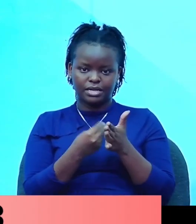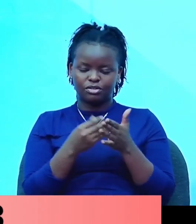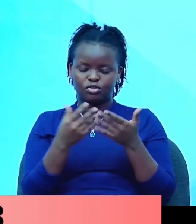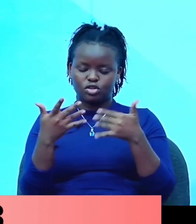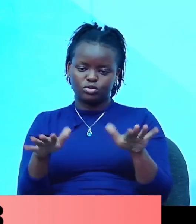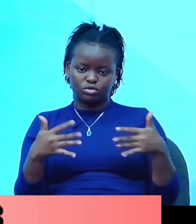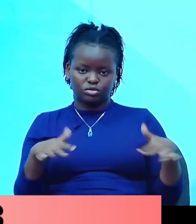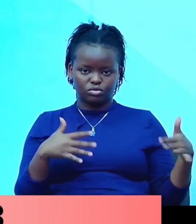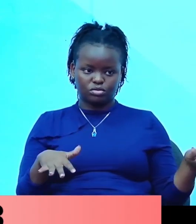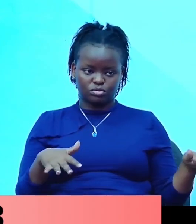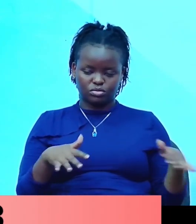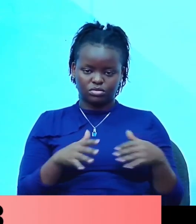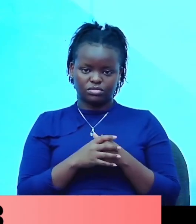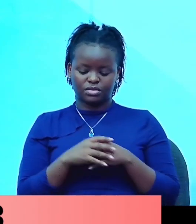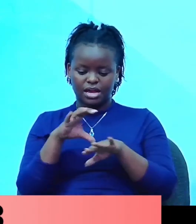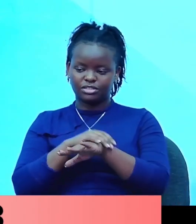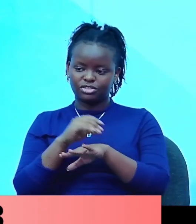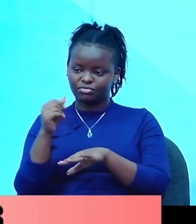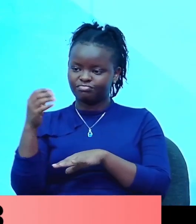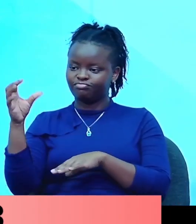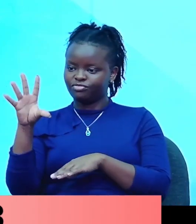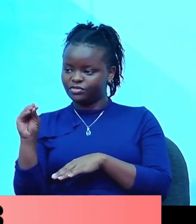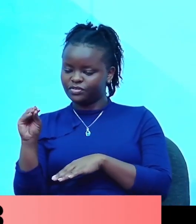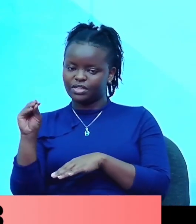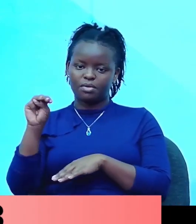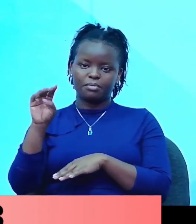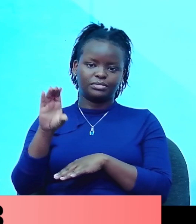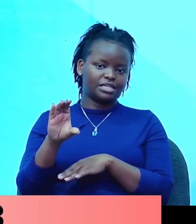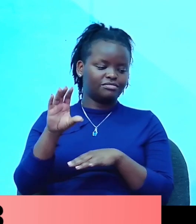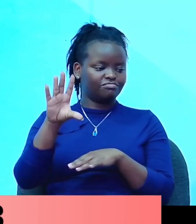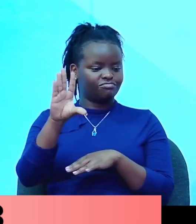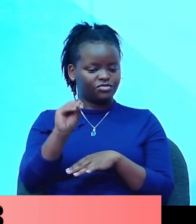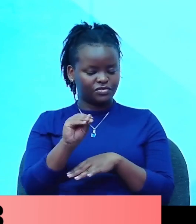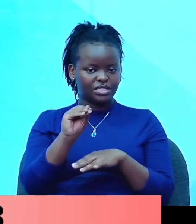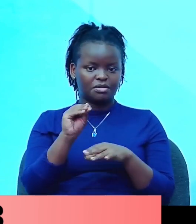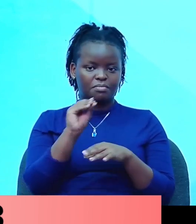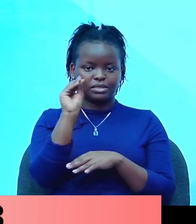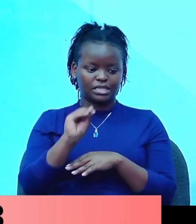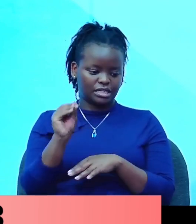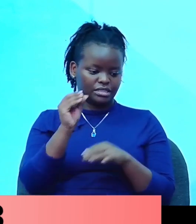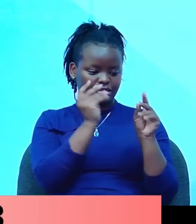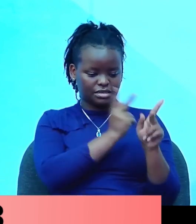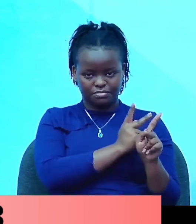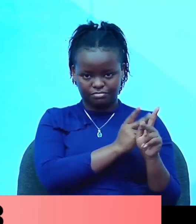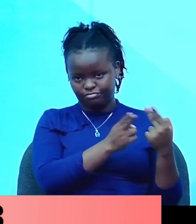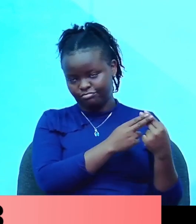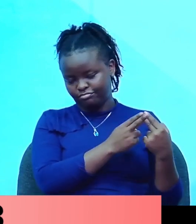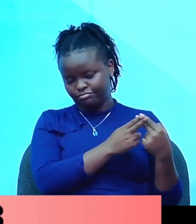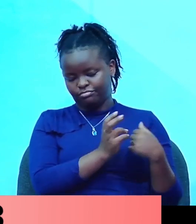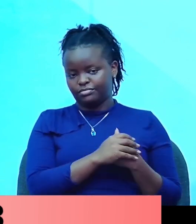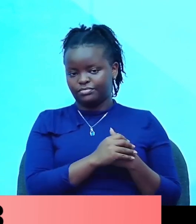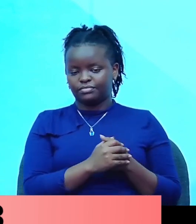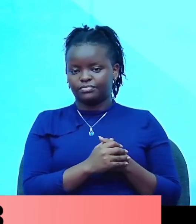that from the MC 50% to NECA. 50% to NECA. You start building something for yourself. Right. At the end of the day, that